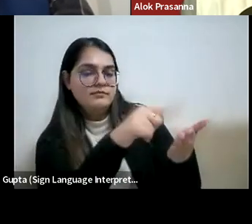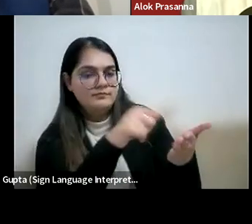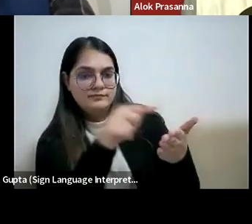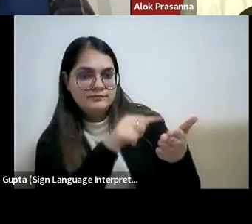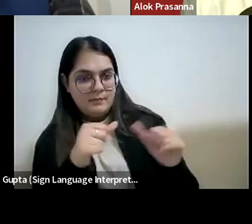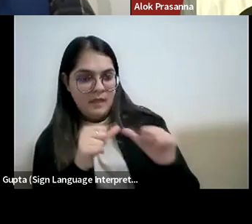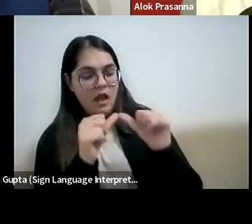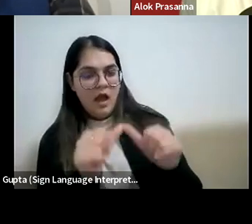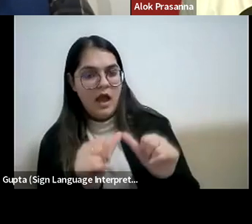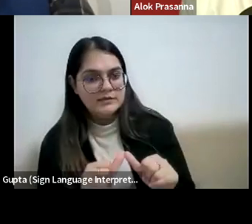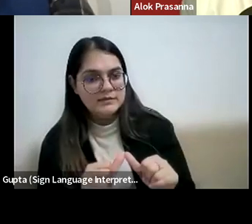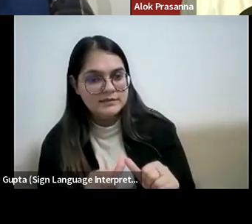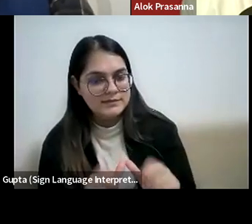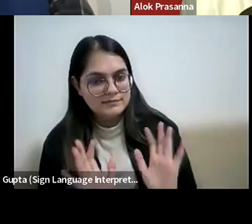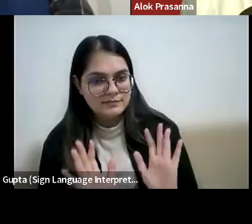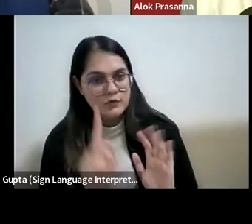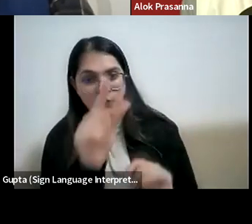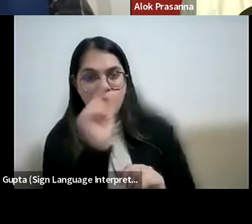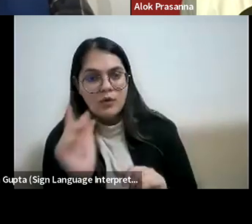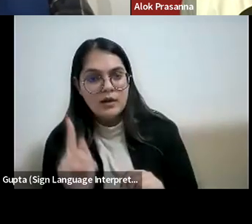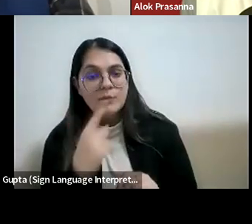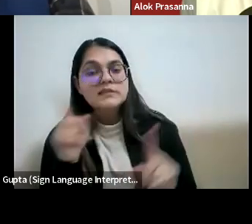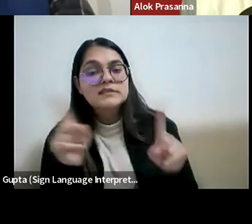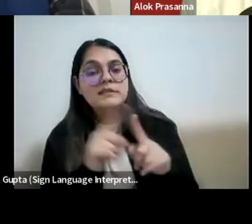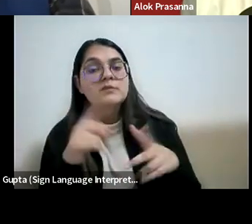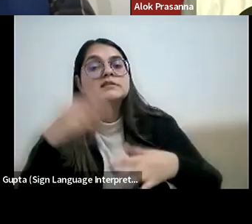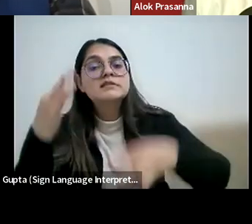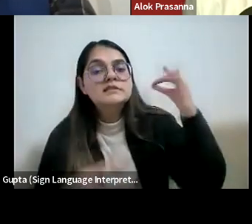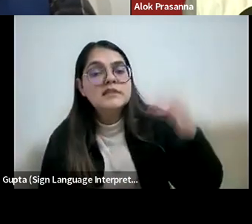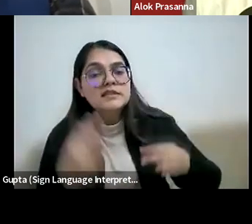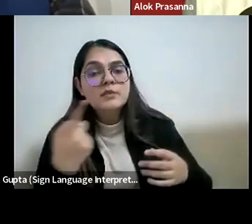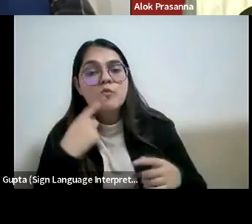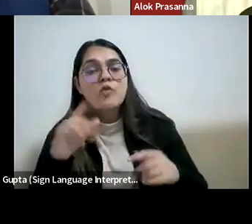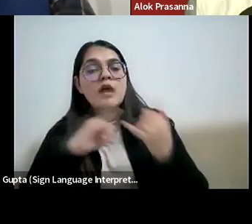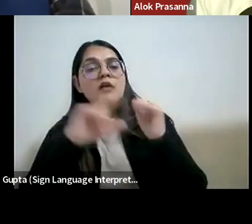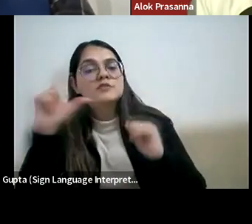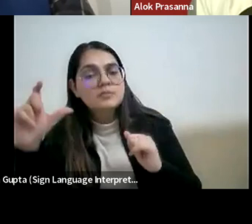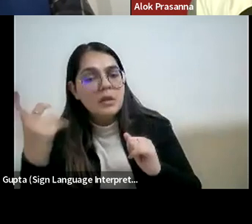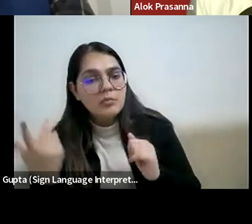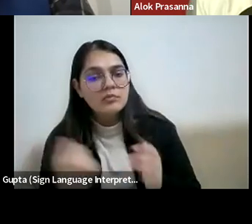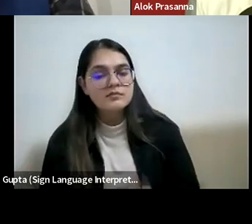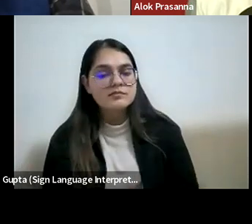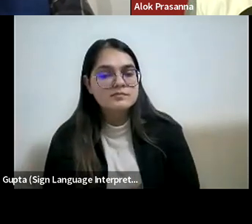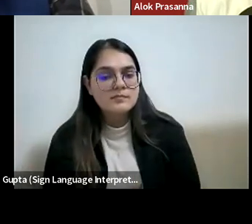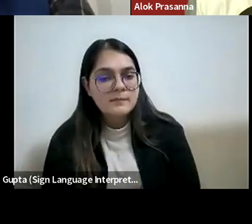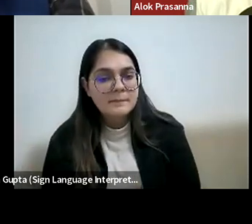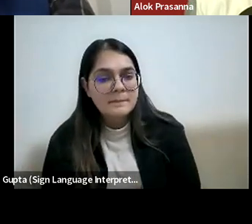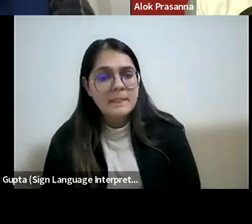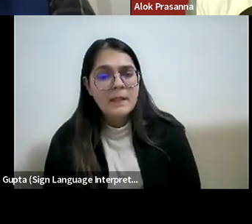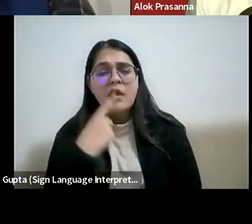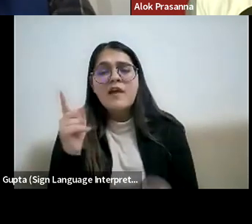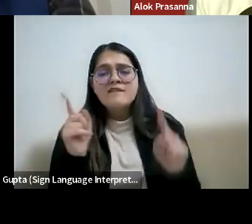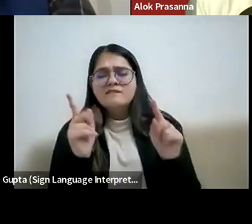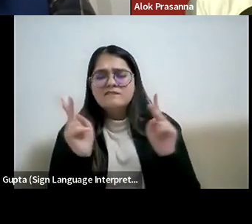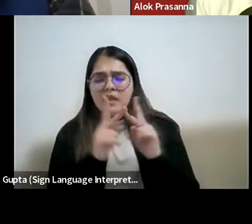words. Even more important is to read some of the judgments which the Supreme Court has handed out. But, very briefly, firstly,